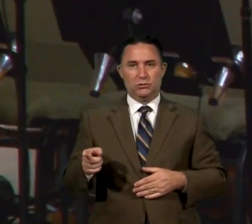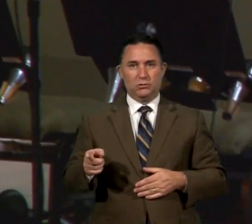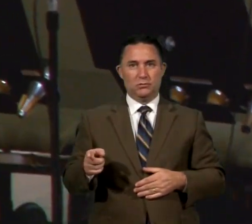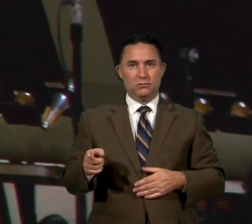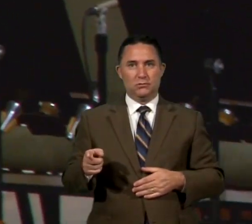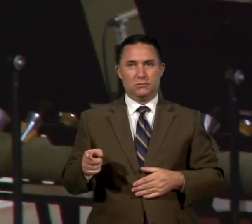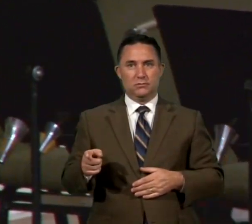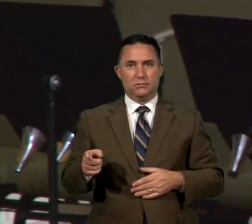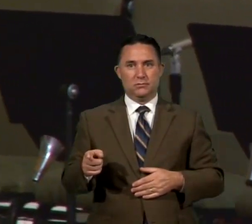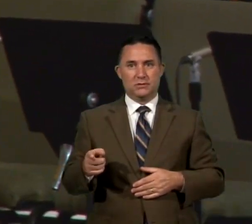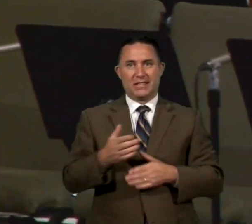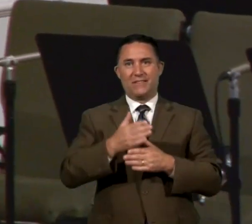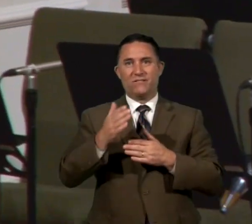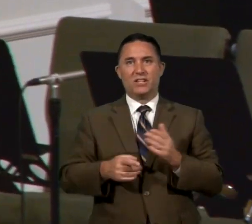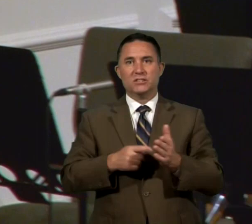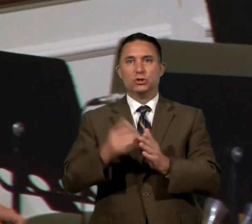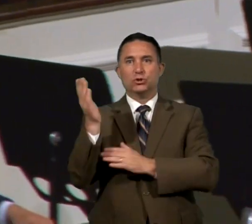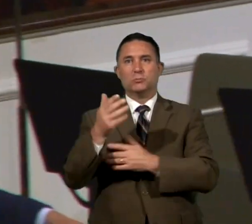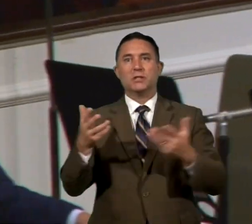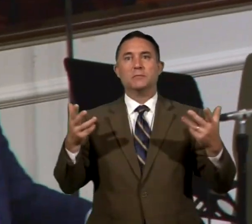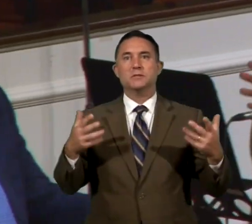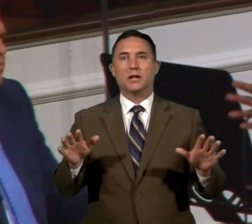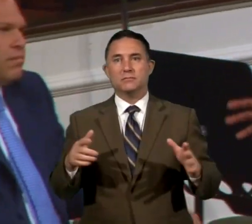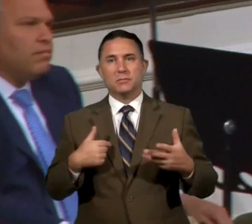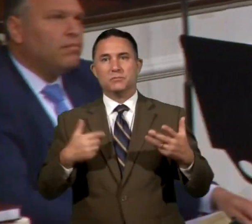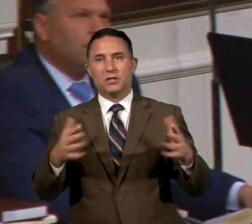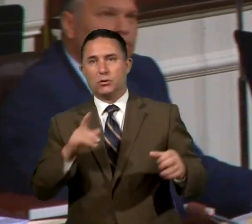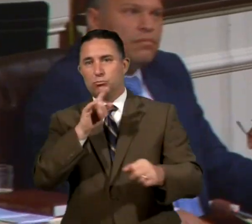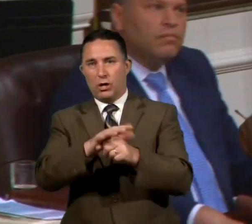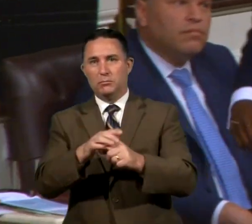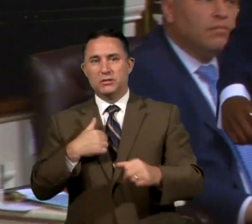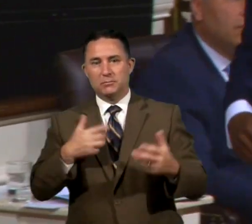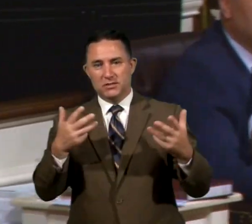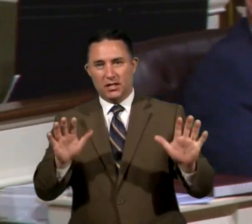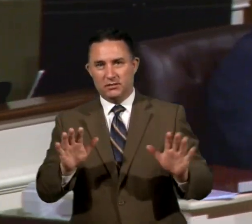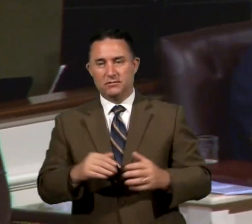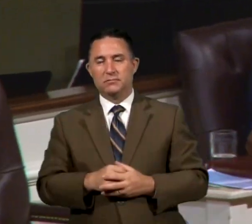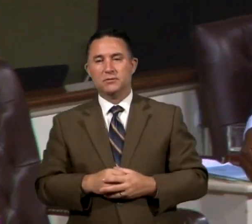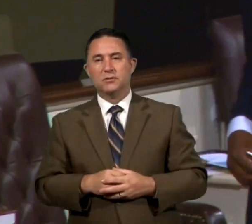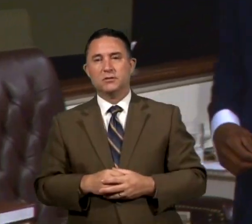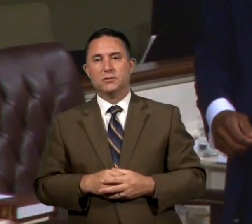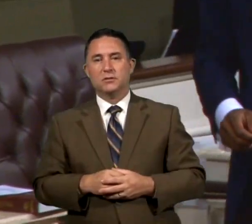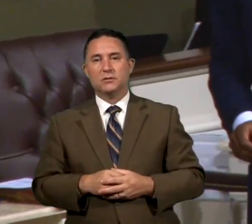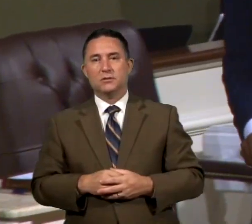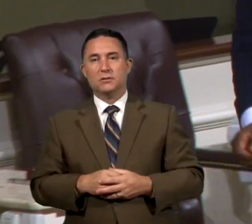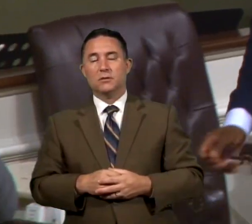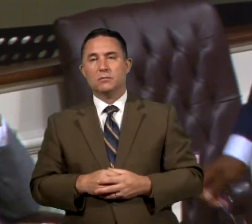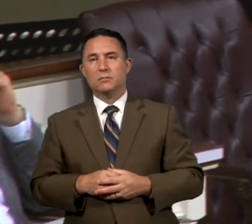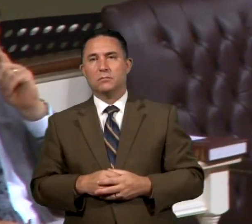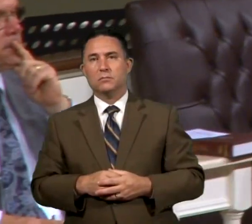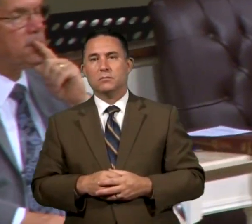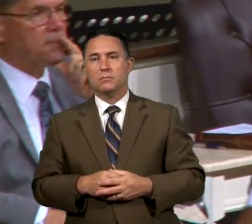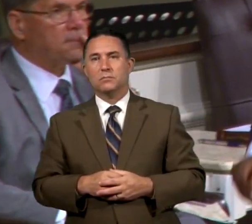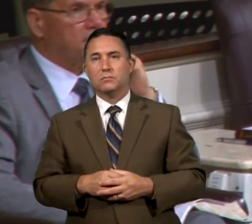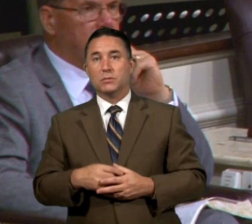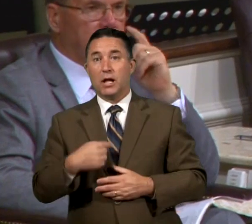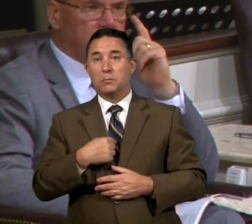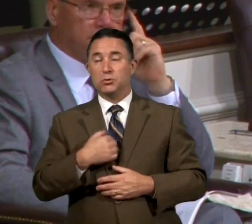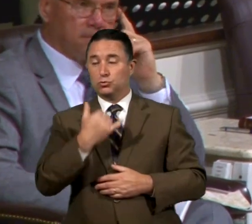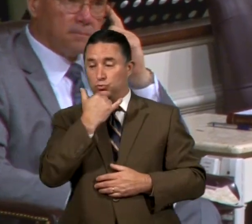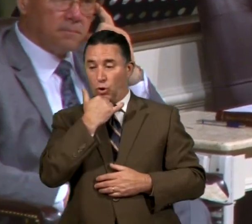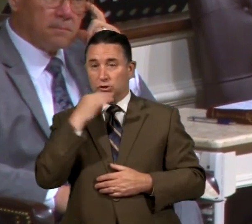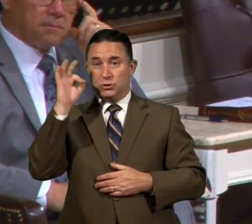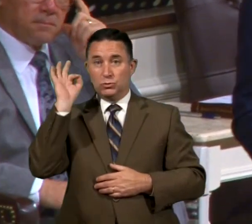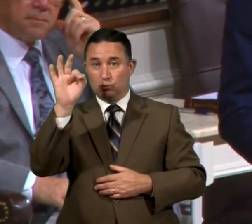I got to finish this sermon. I'm done, y'all. I'm done. I promise you I'm done. But I would be amiss as a